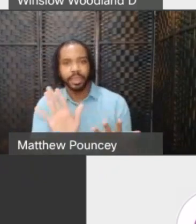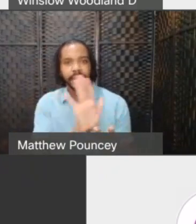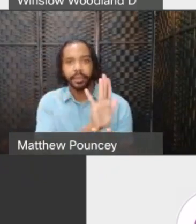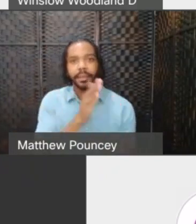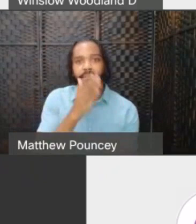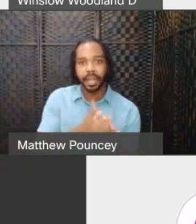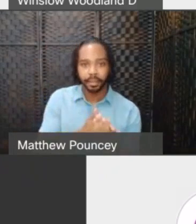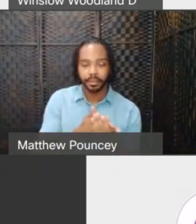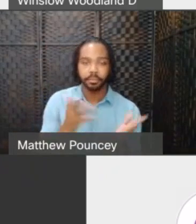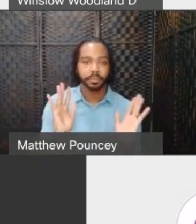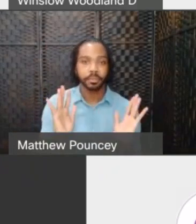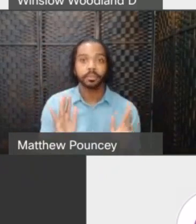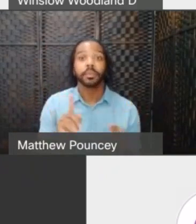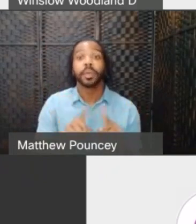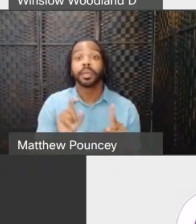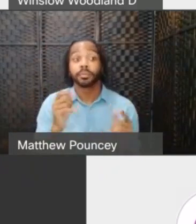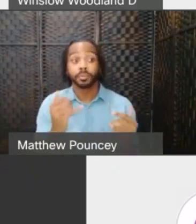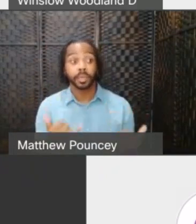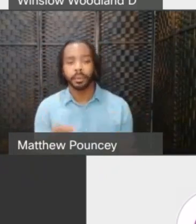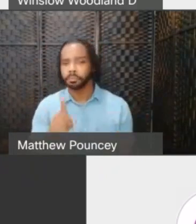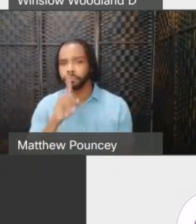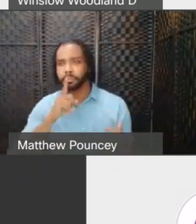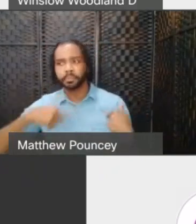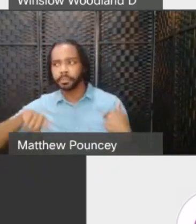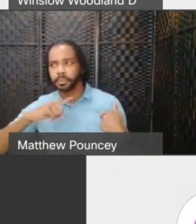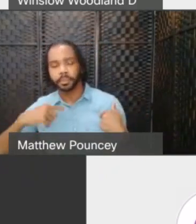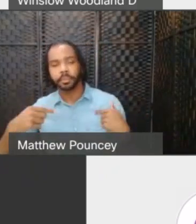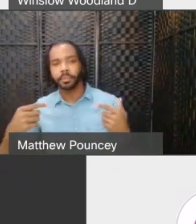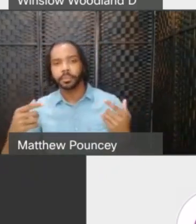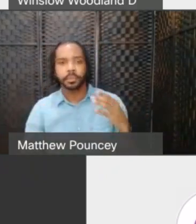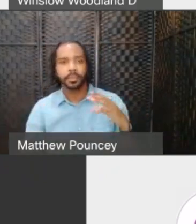file. But at this time, we have not